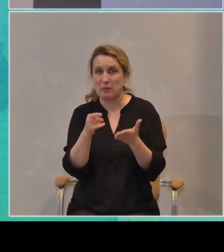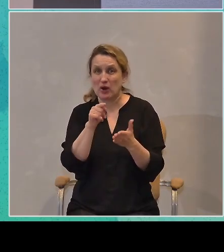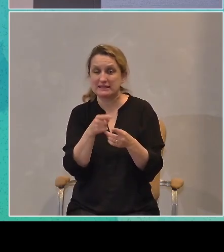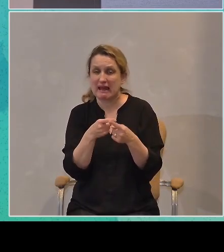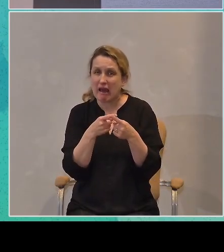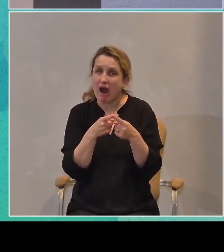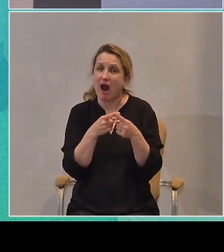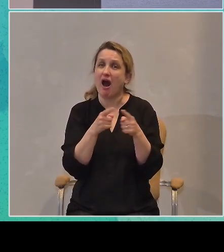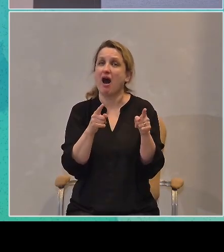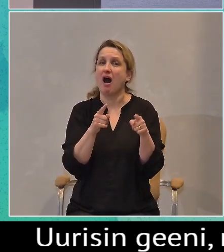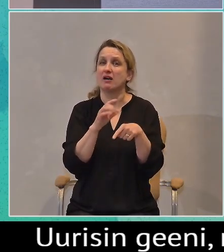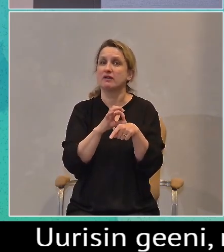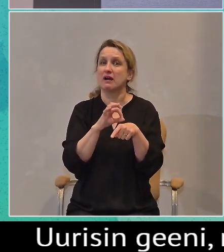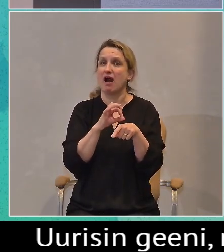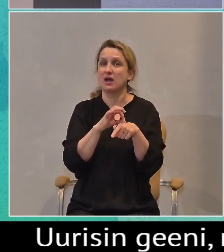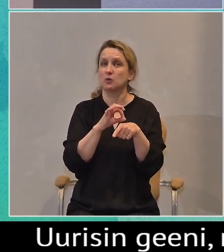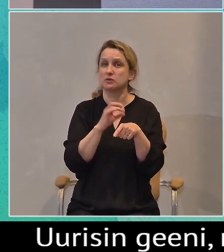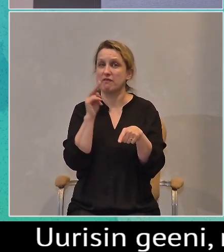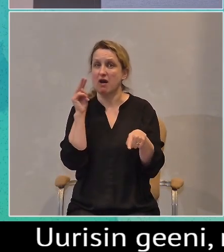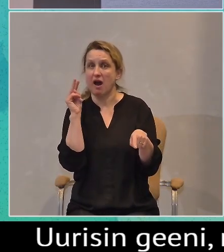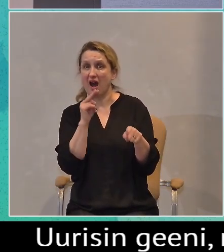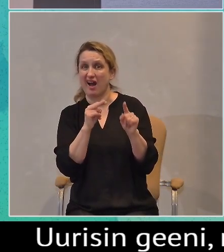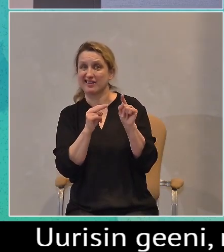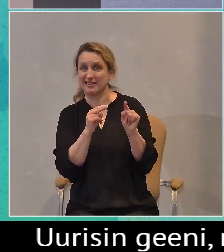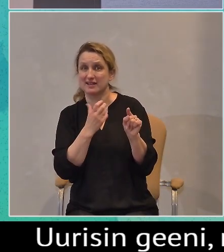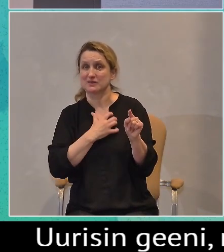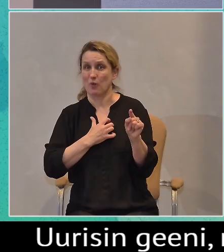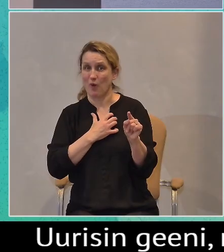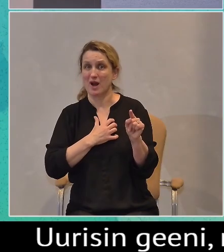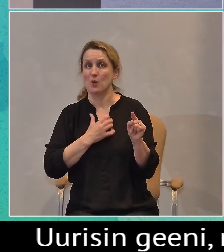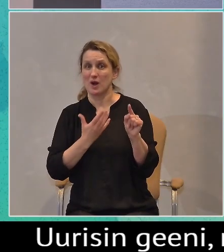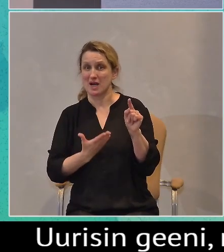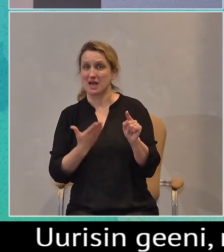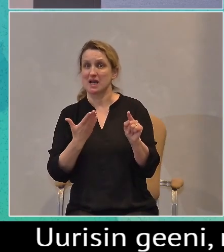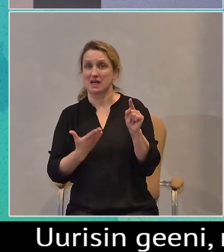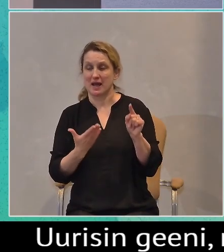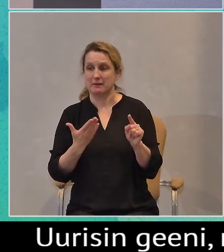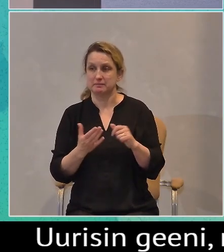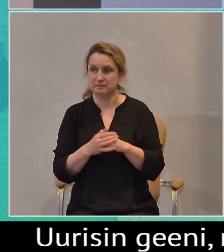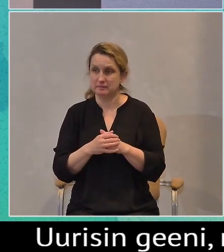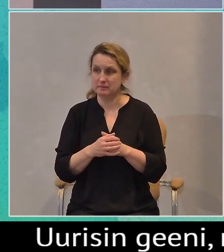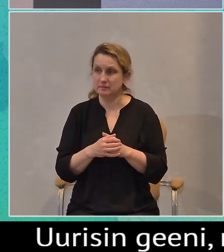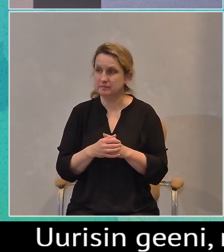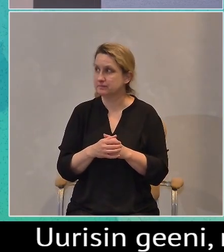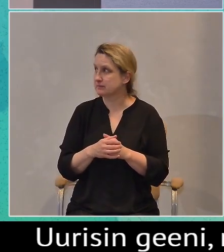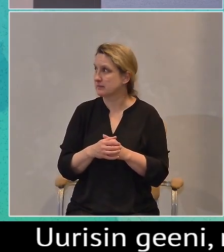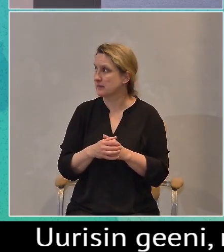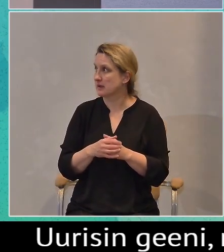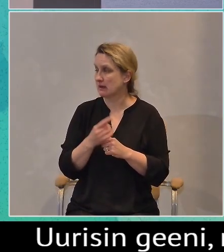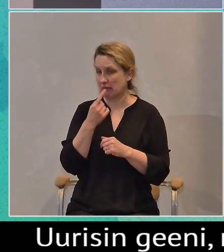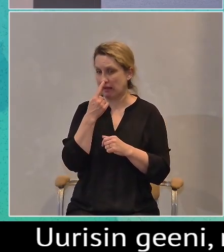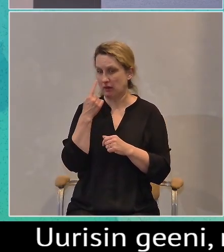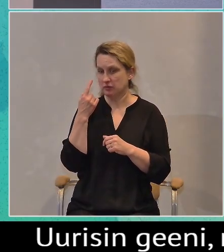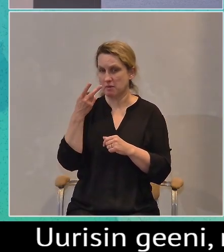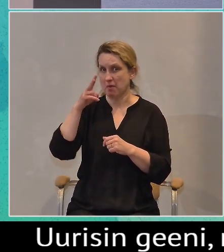and evolution of the mammalian cerebellum. This is also relevant to rare disease. And